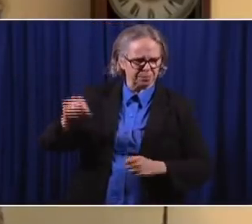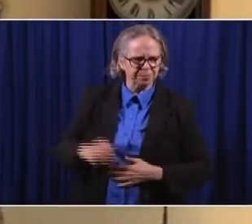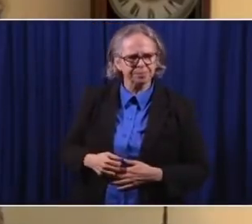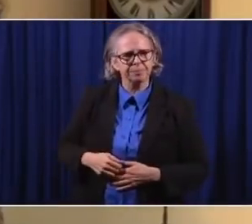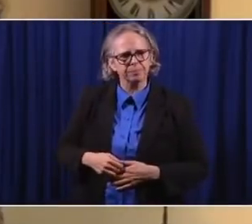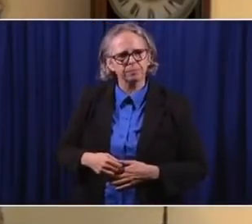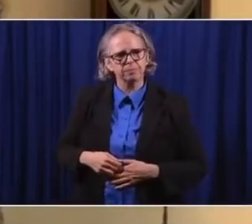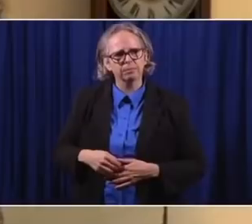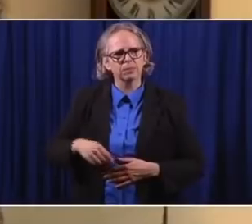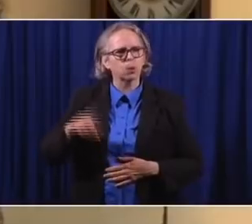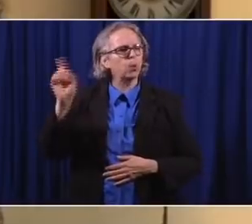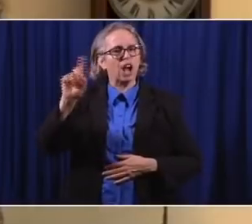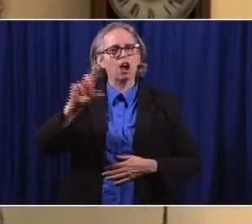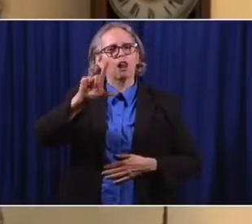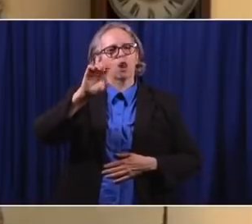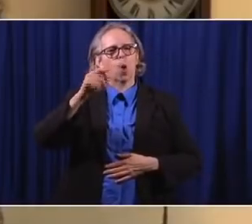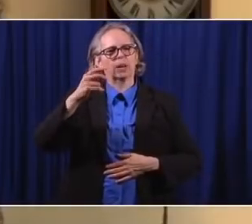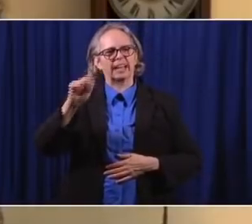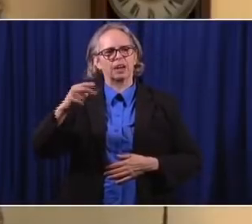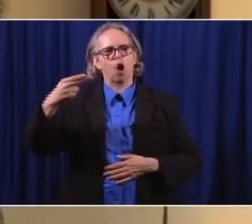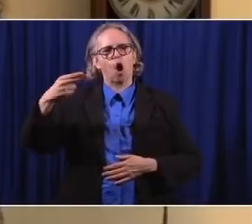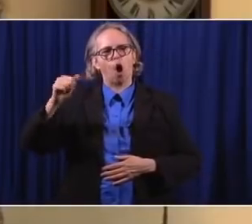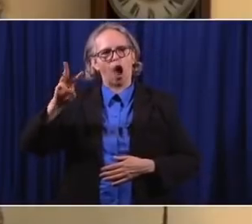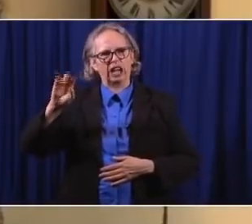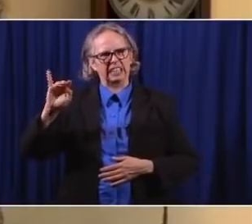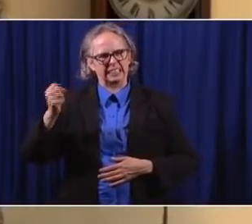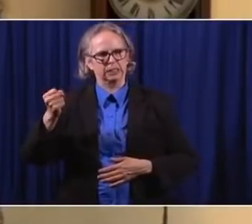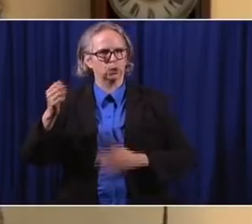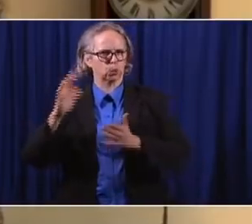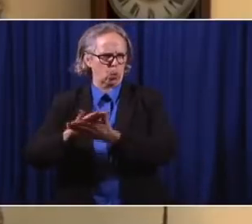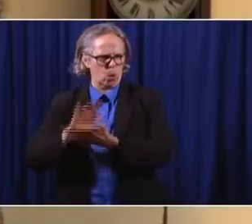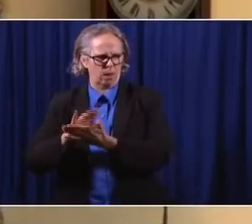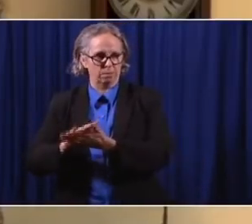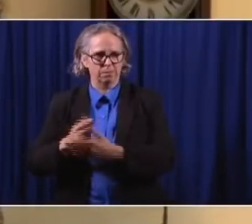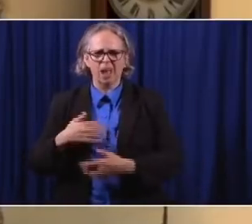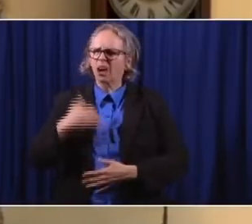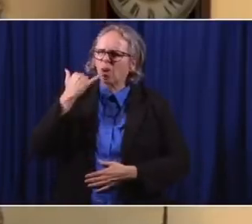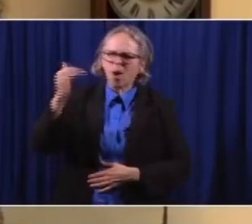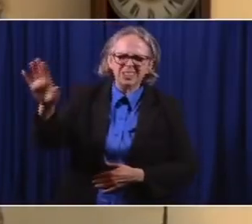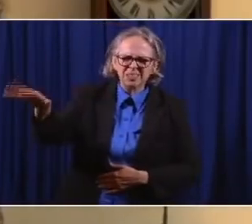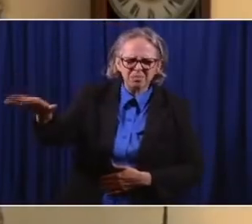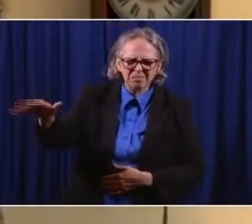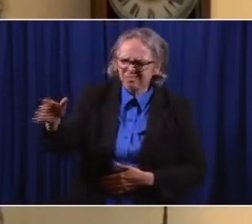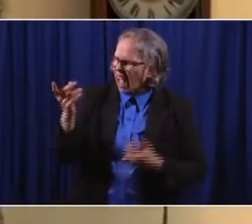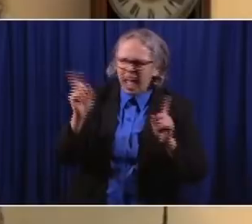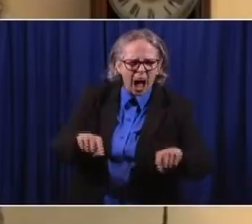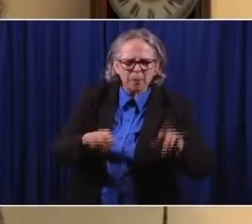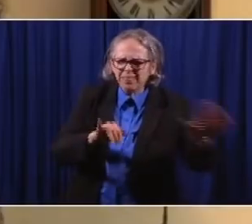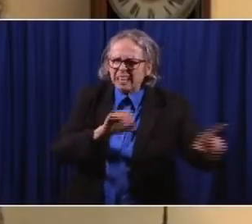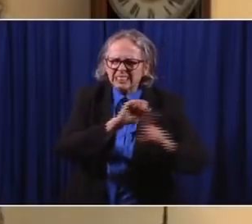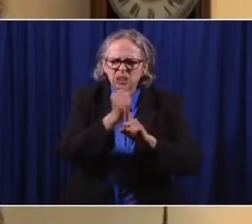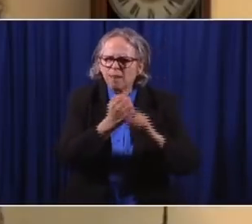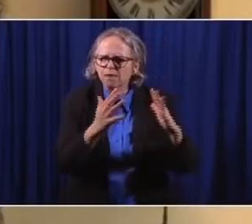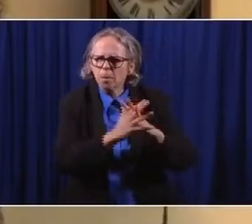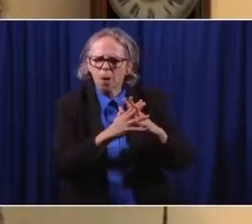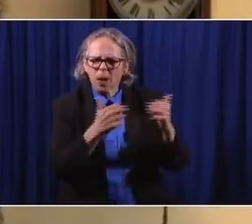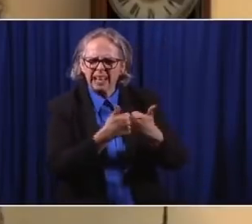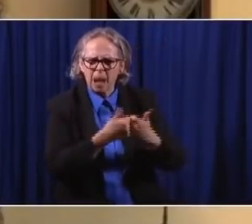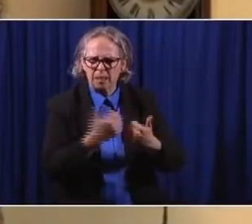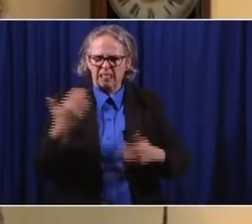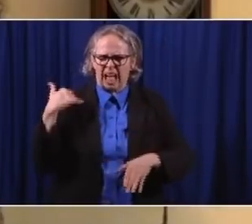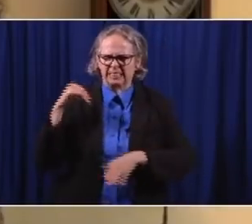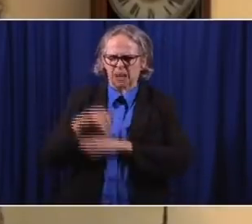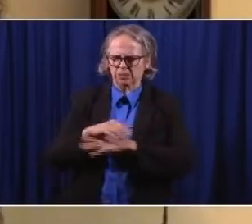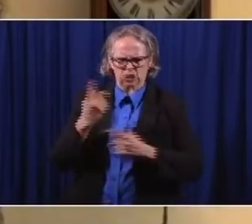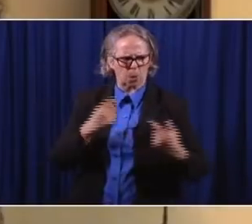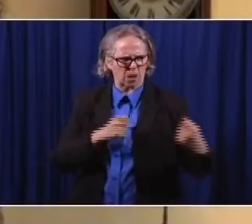and asked him what had happened, because last night someone, as you can imagine, sent me the video, and I had the